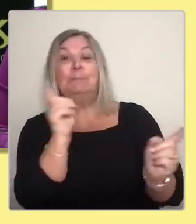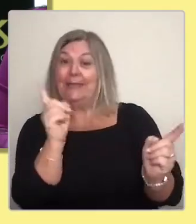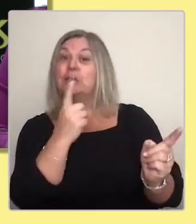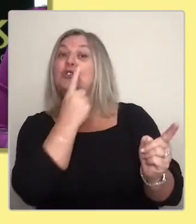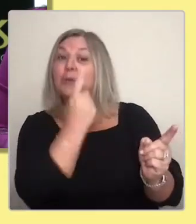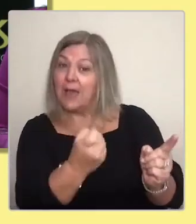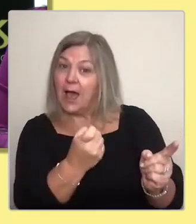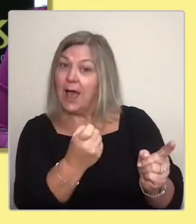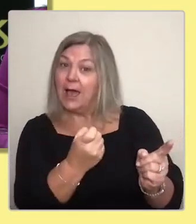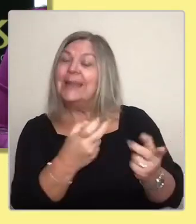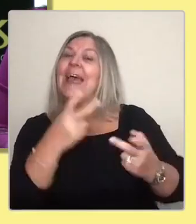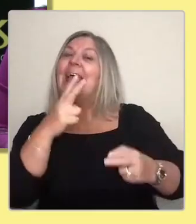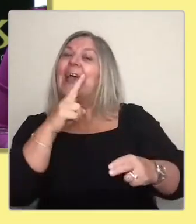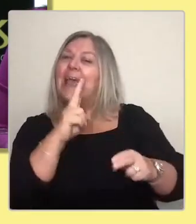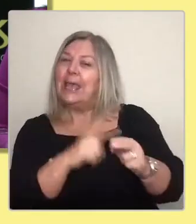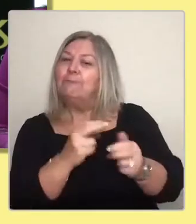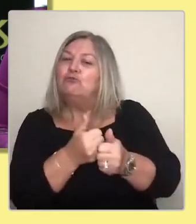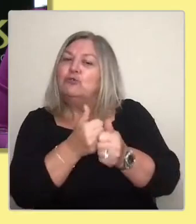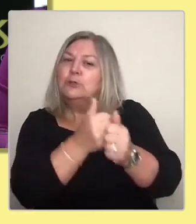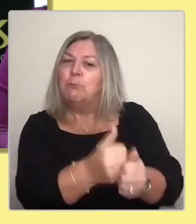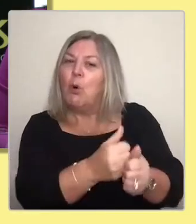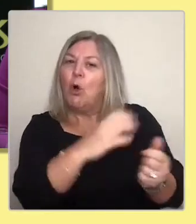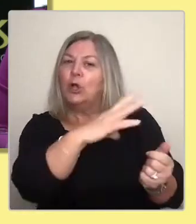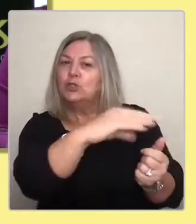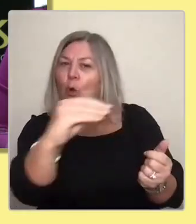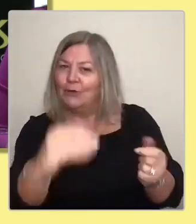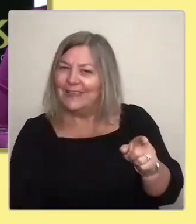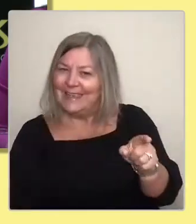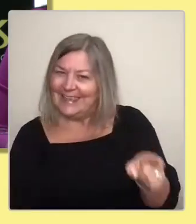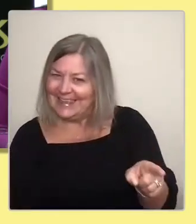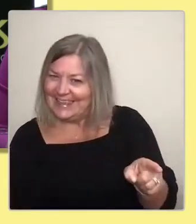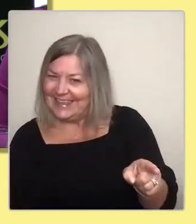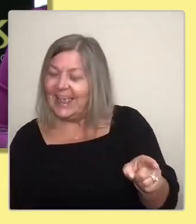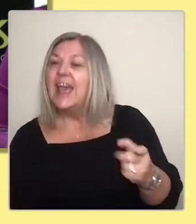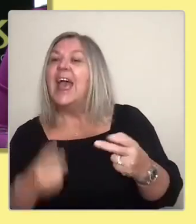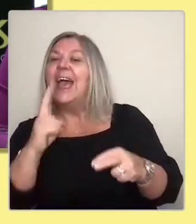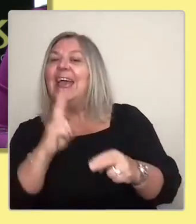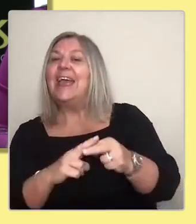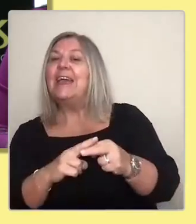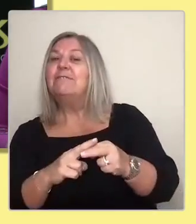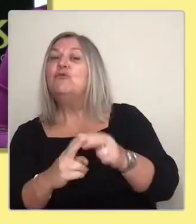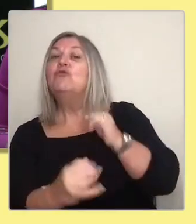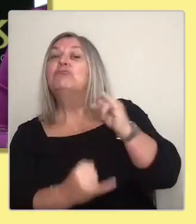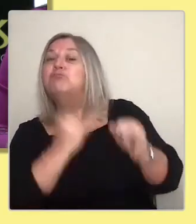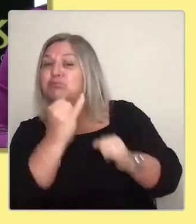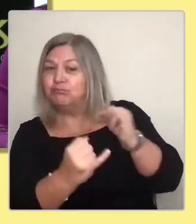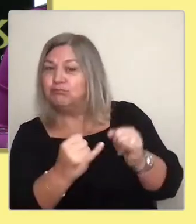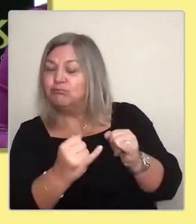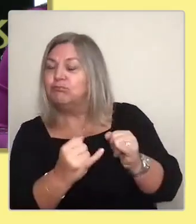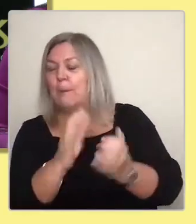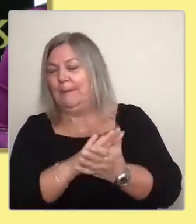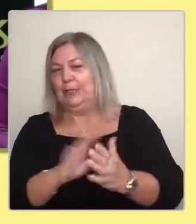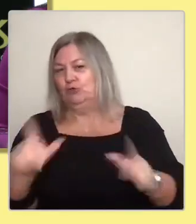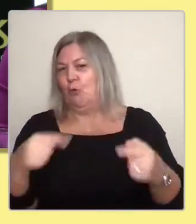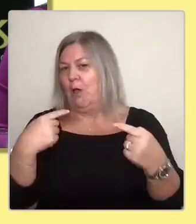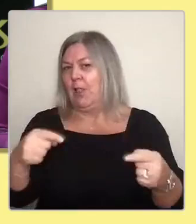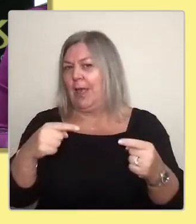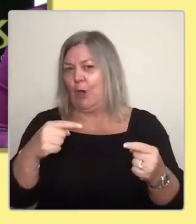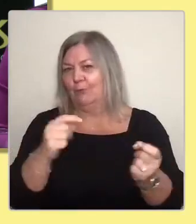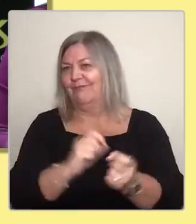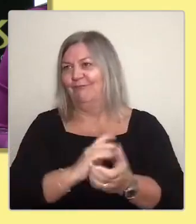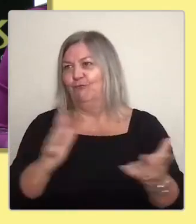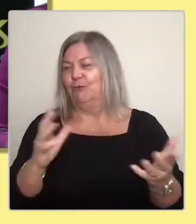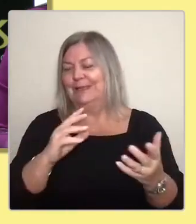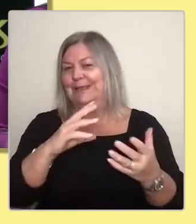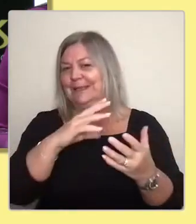when you're talking up the Conservatives, but you can't have free speech when you're doing them down and talking about their abhorrent, their immoral practices. And I'm a supporter of